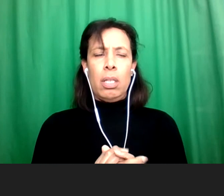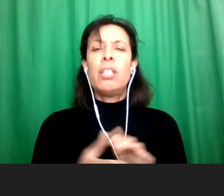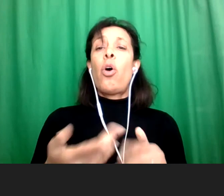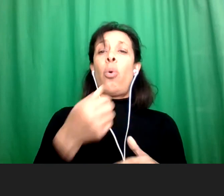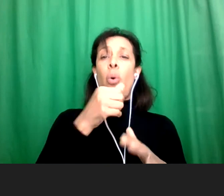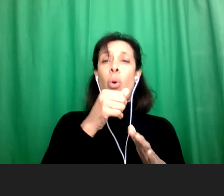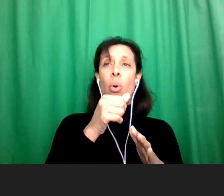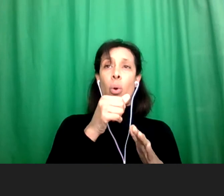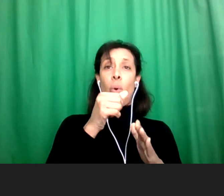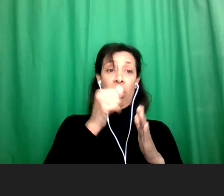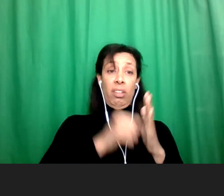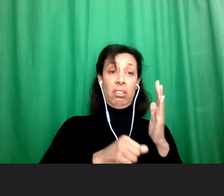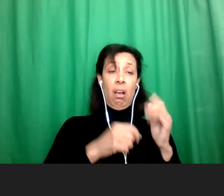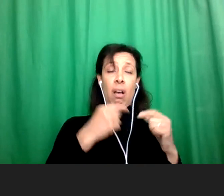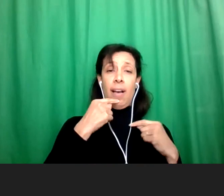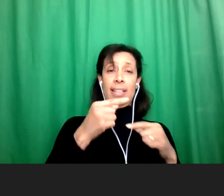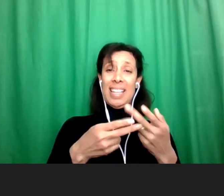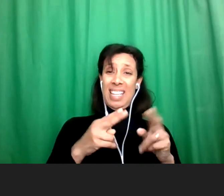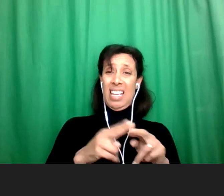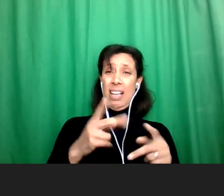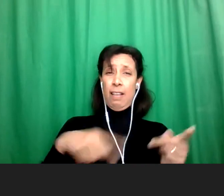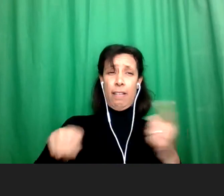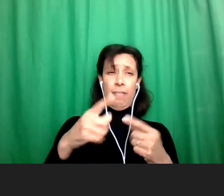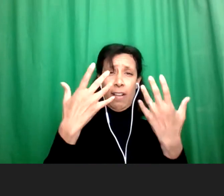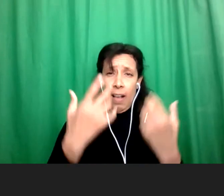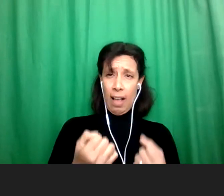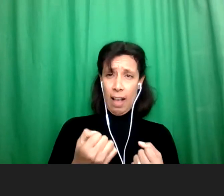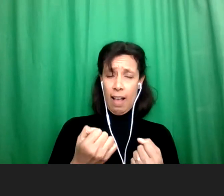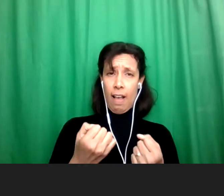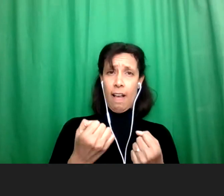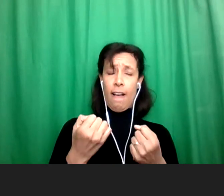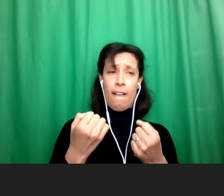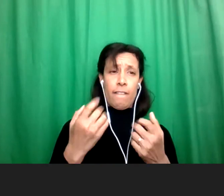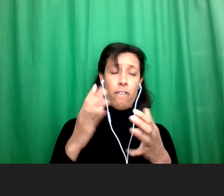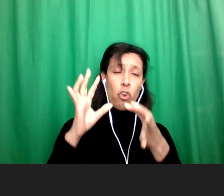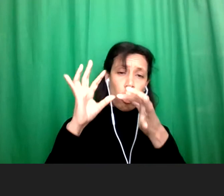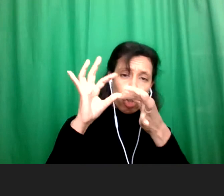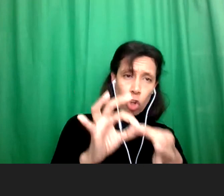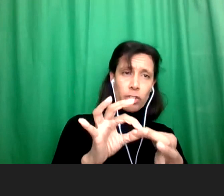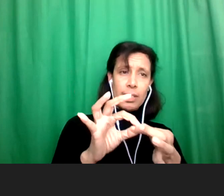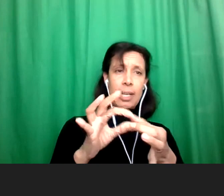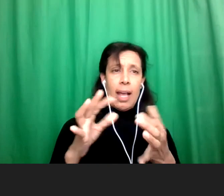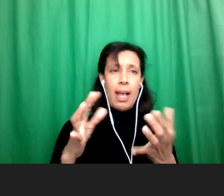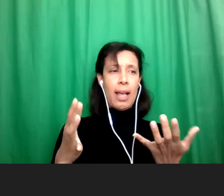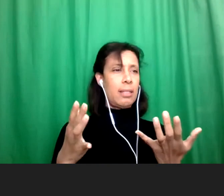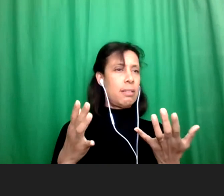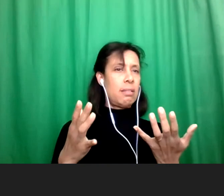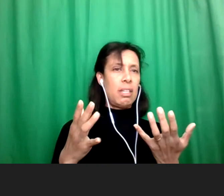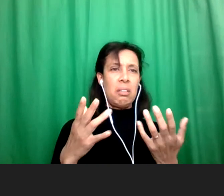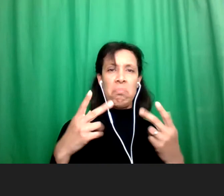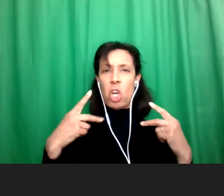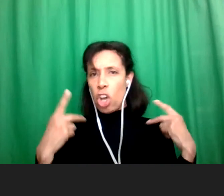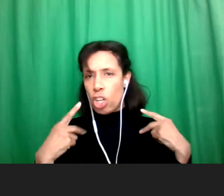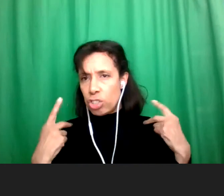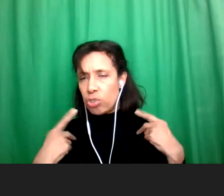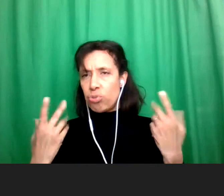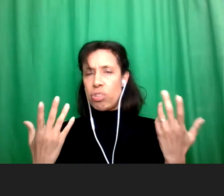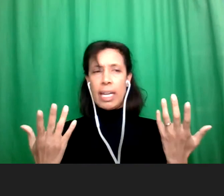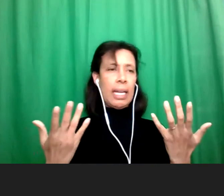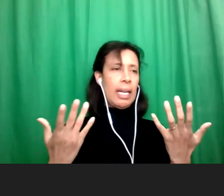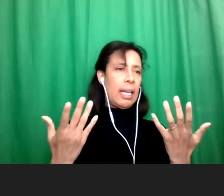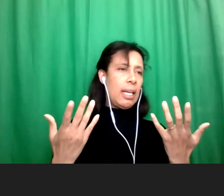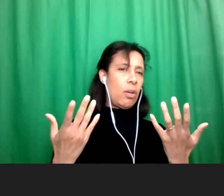already have a contact with a student, a learner in a nursery or a primary school or a secondary school or a special educational